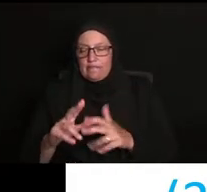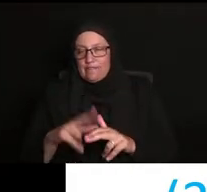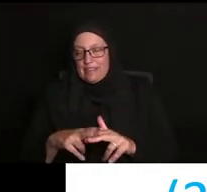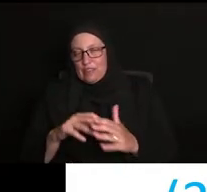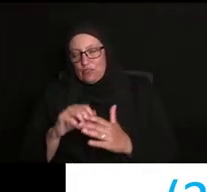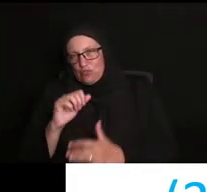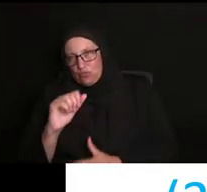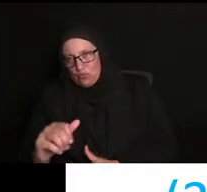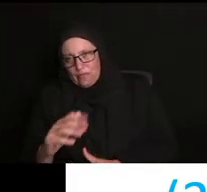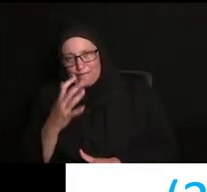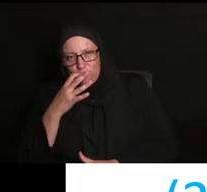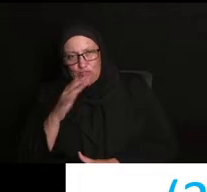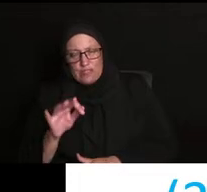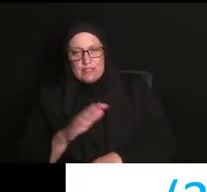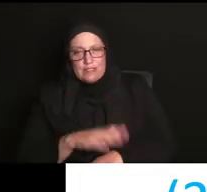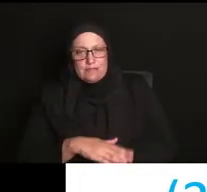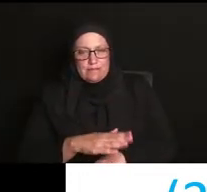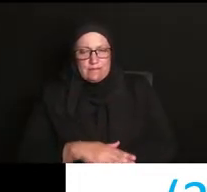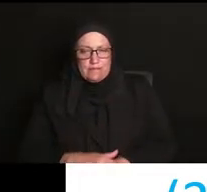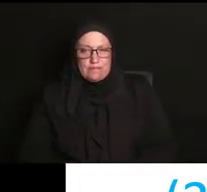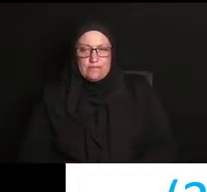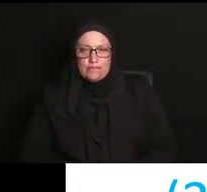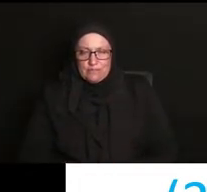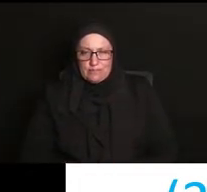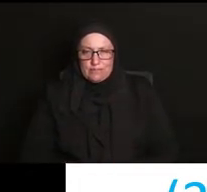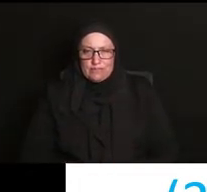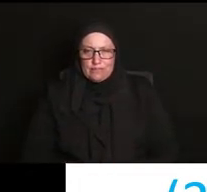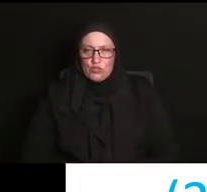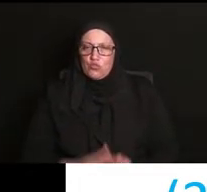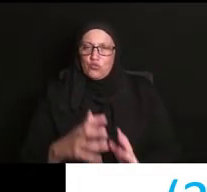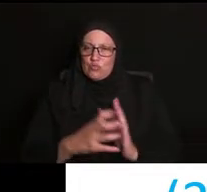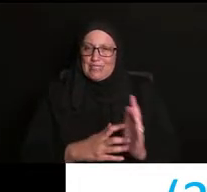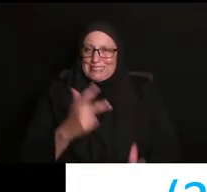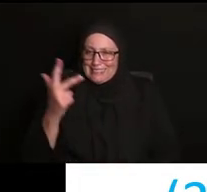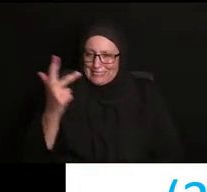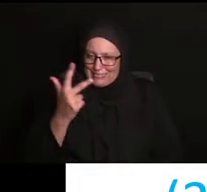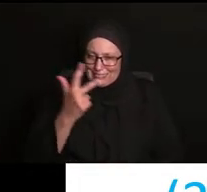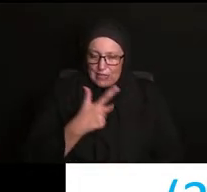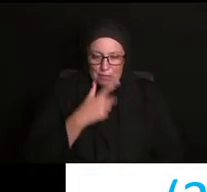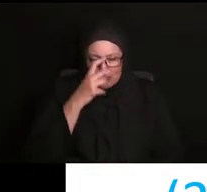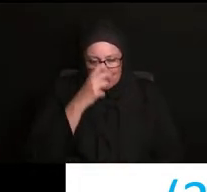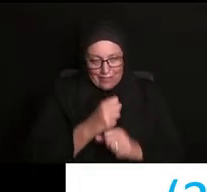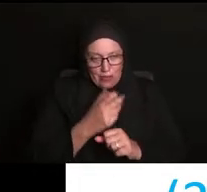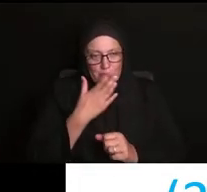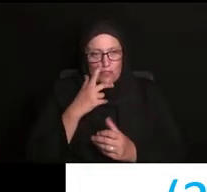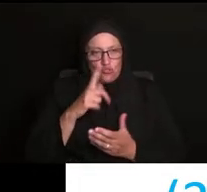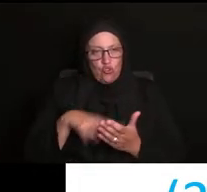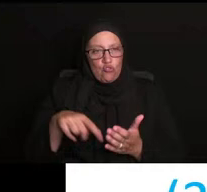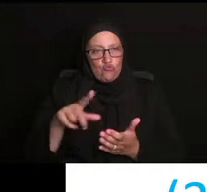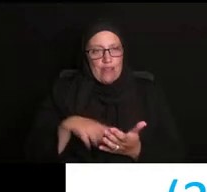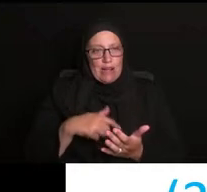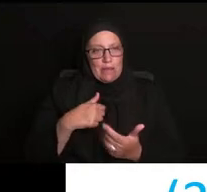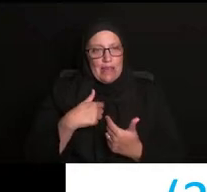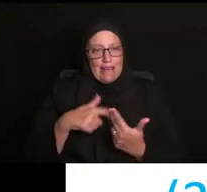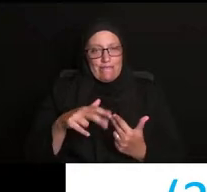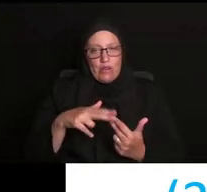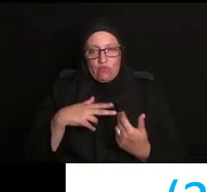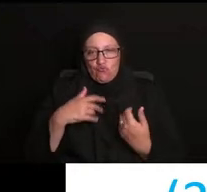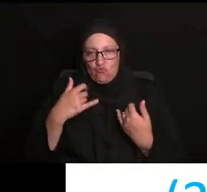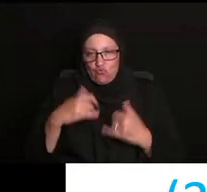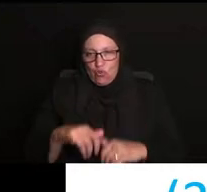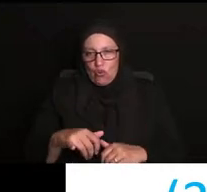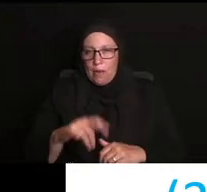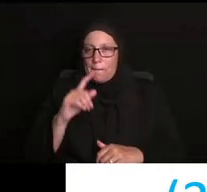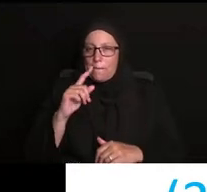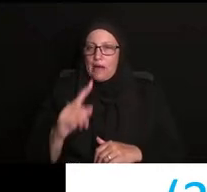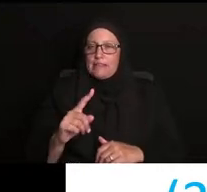Surah Al-Kahf, I think is Surah 18. Correct me if I'm wrong. But from Ayat 60 to 82,